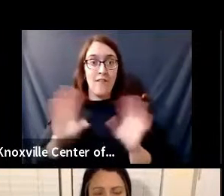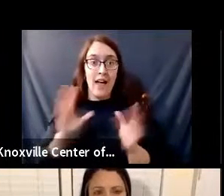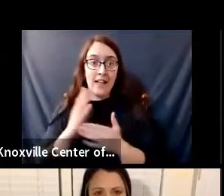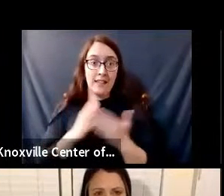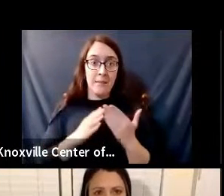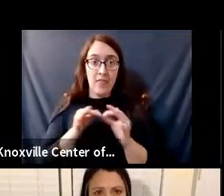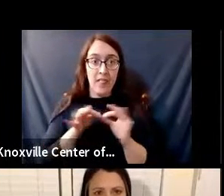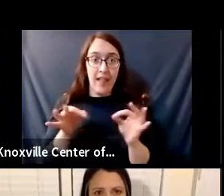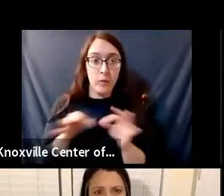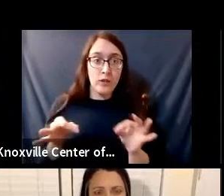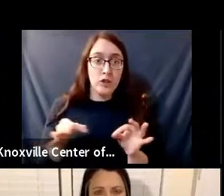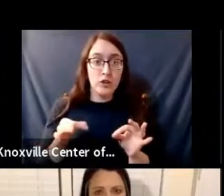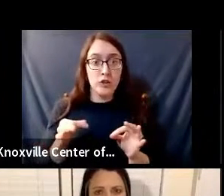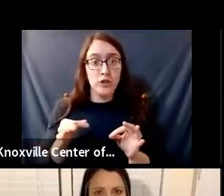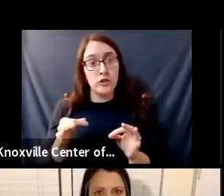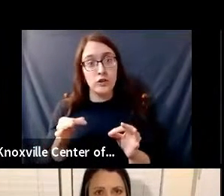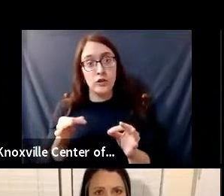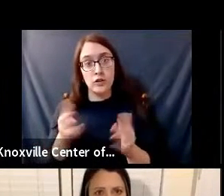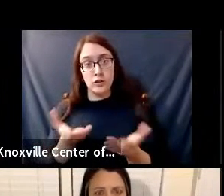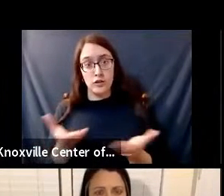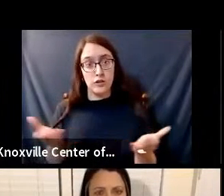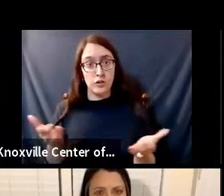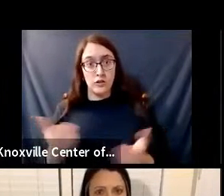before with all these questions.